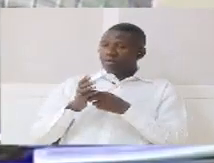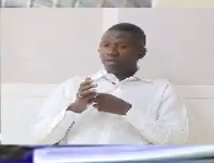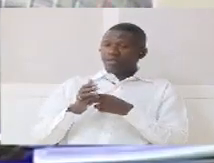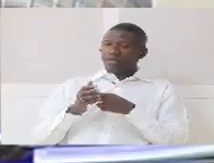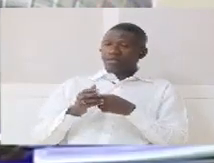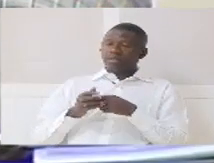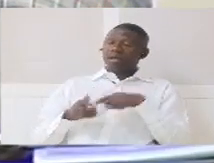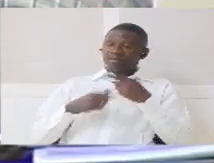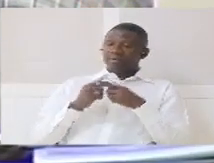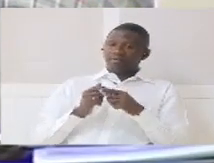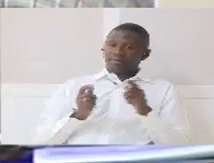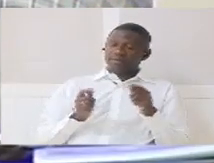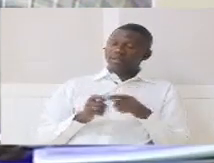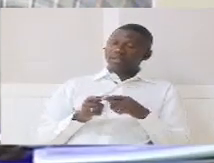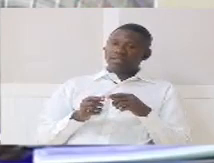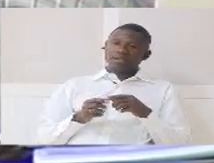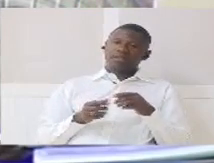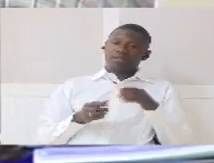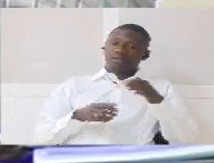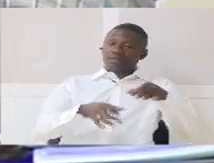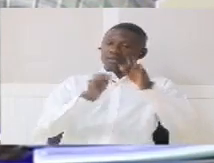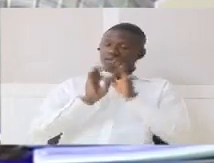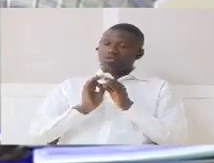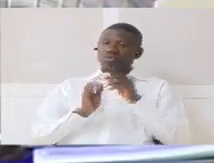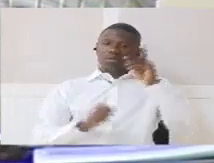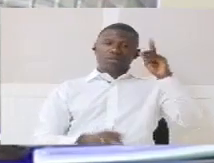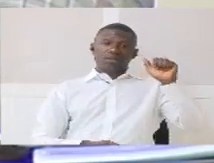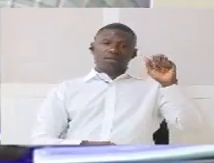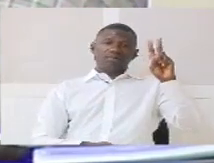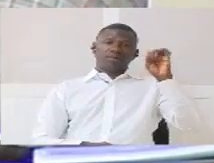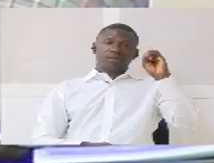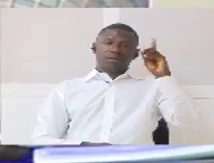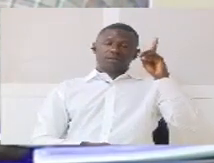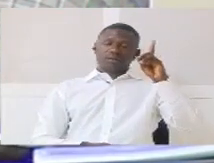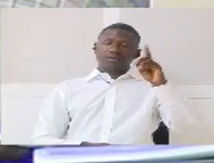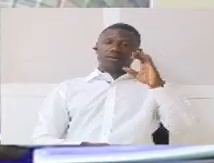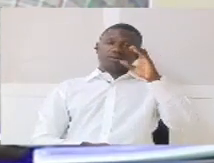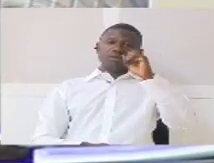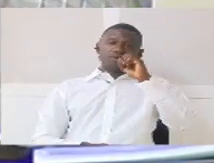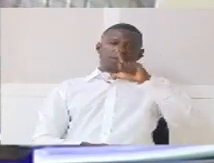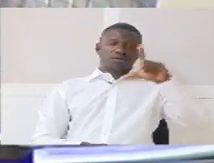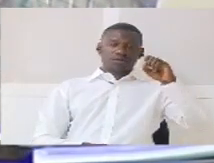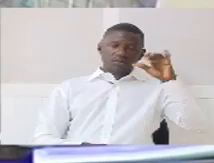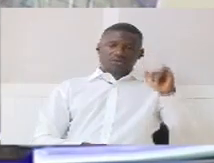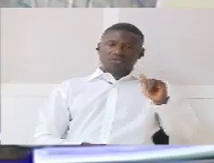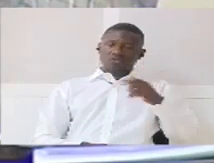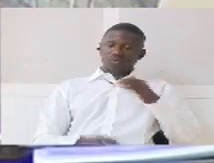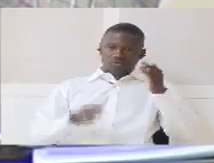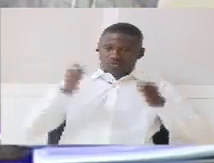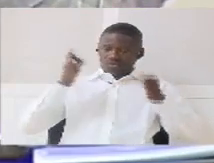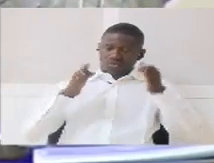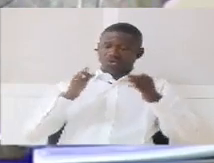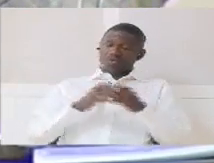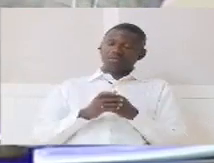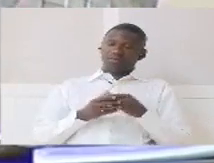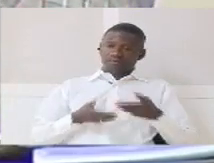David Koli to court. Yes. David Sekolisambakitola for feeding prisoners with a